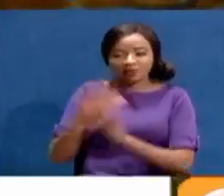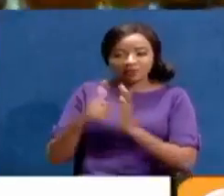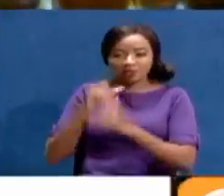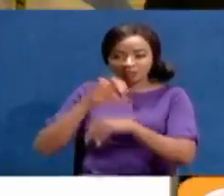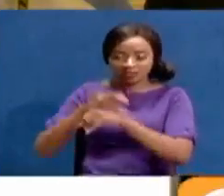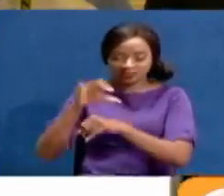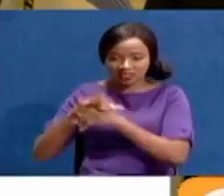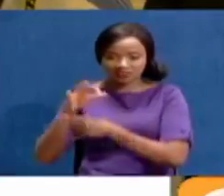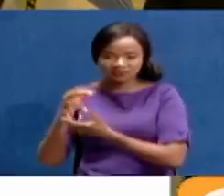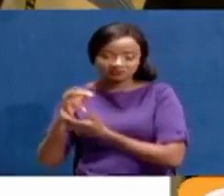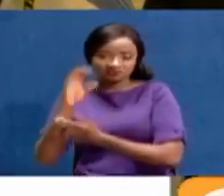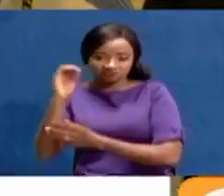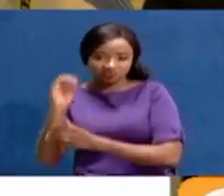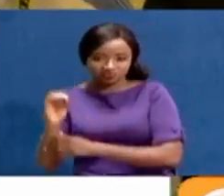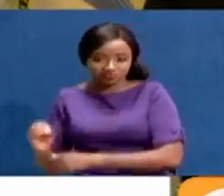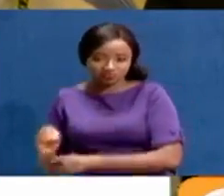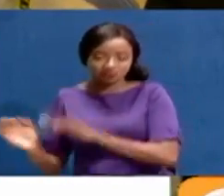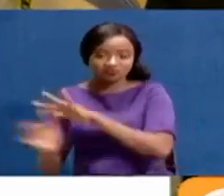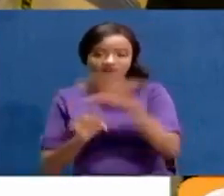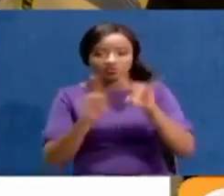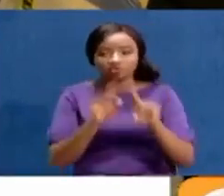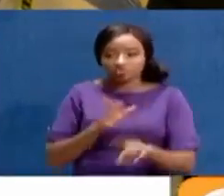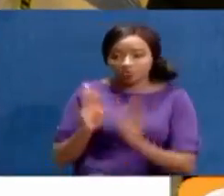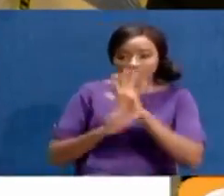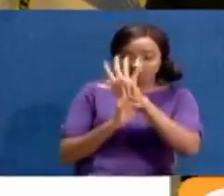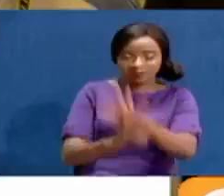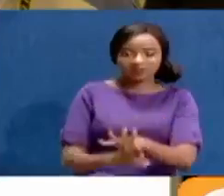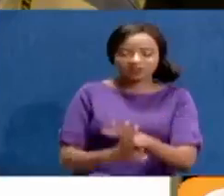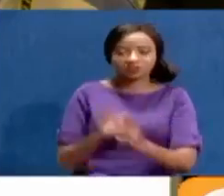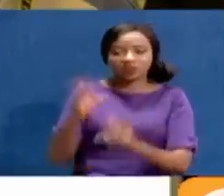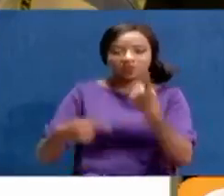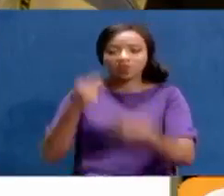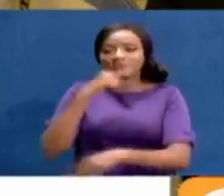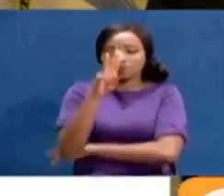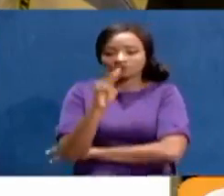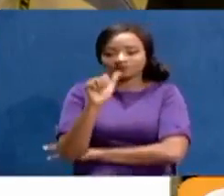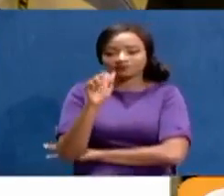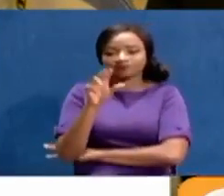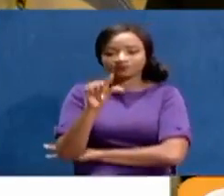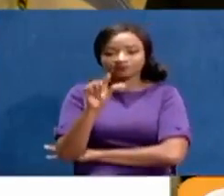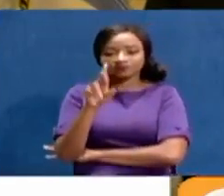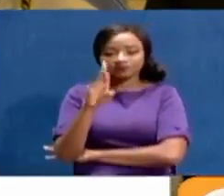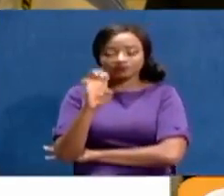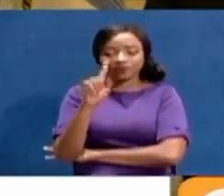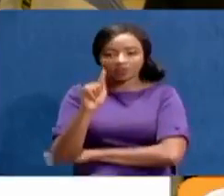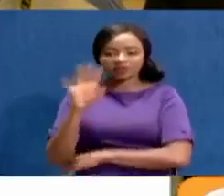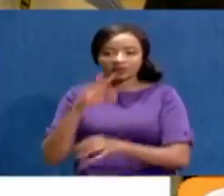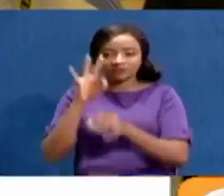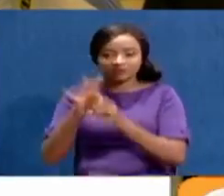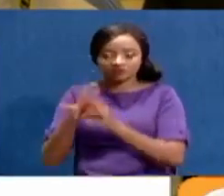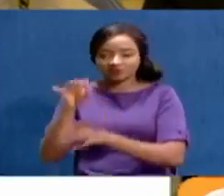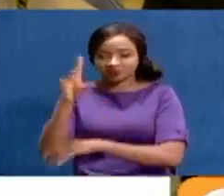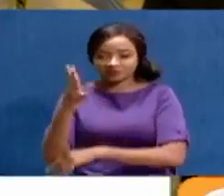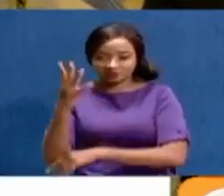victories. The closest showdown was in the women rep in the neck, won by Margaret Anyango by 43 votes,